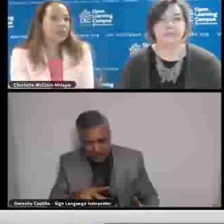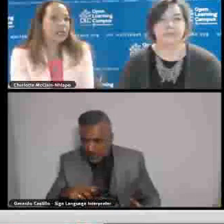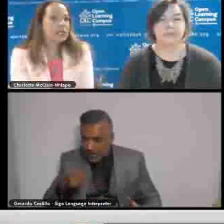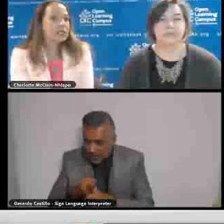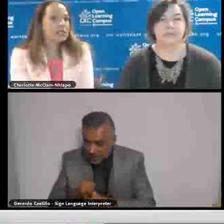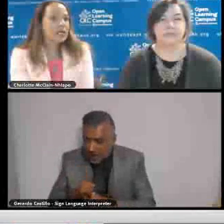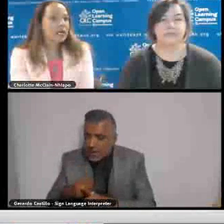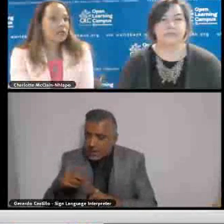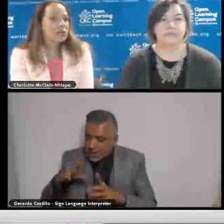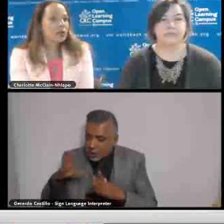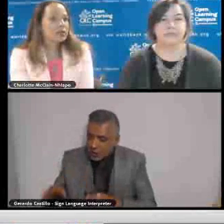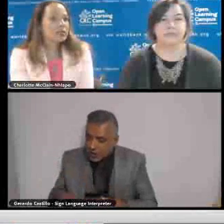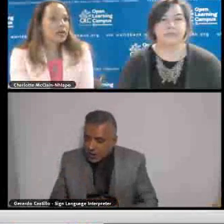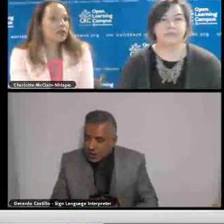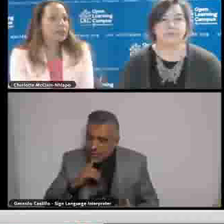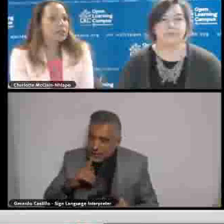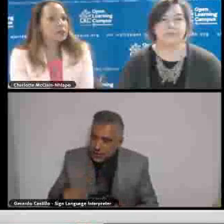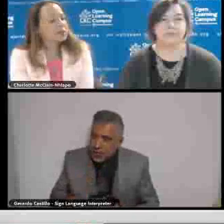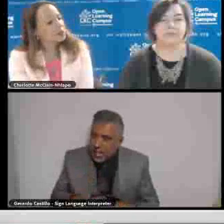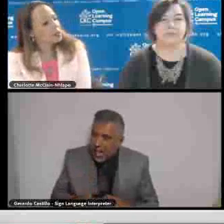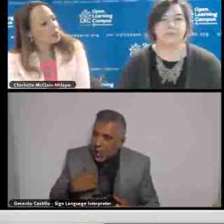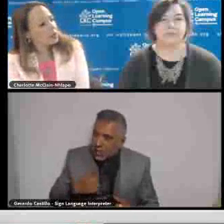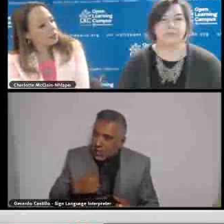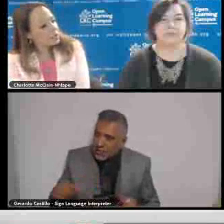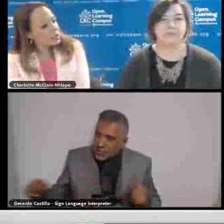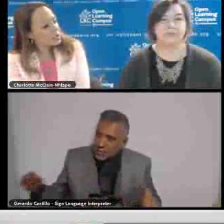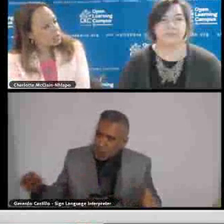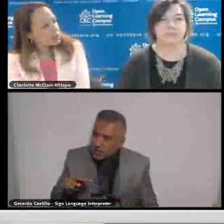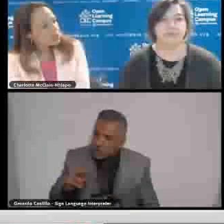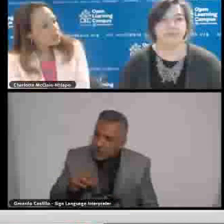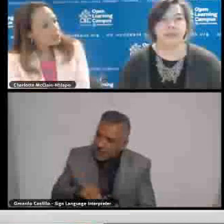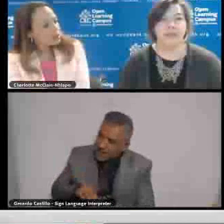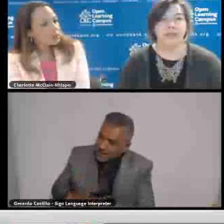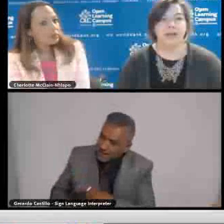preparedness and response, and how can these perceptions be influenced?